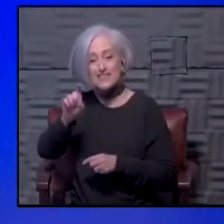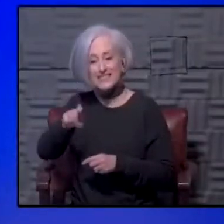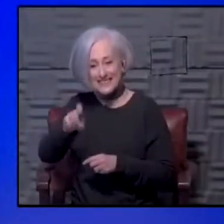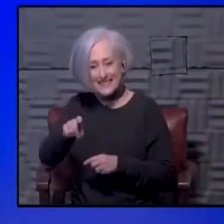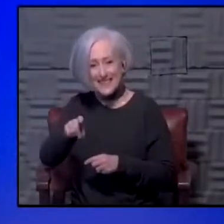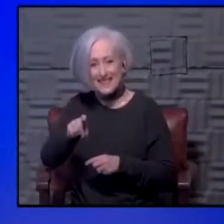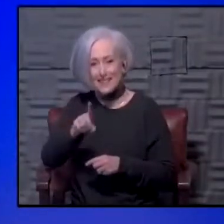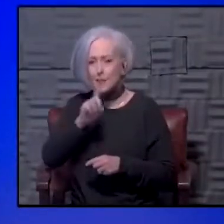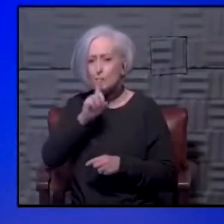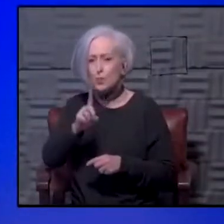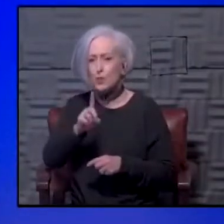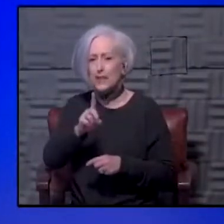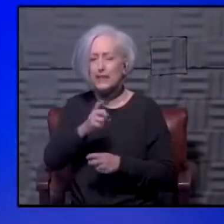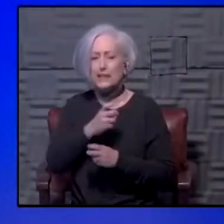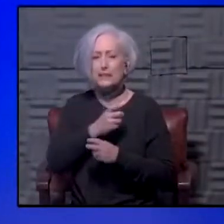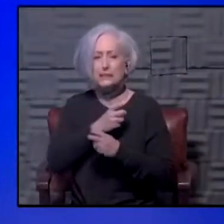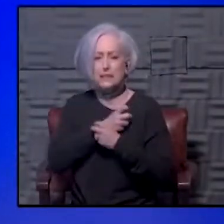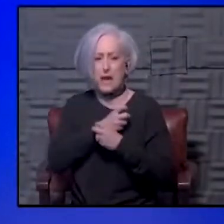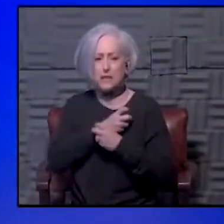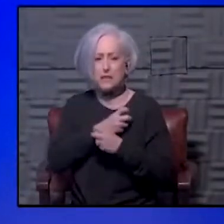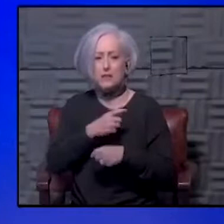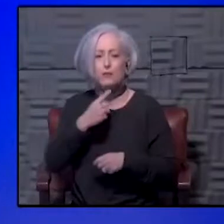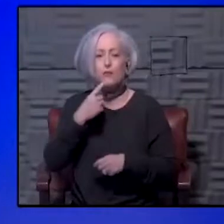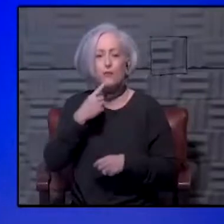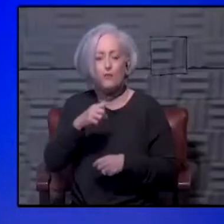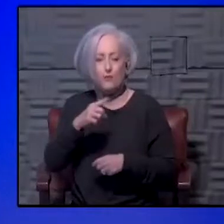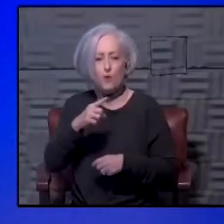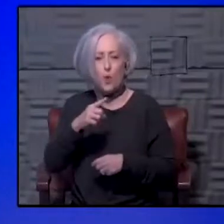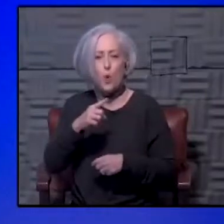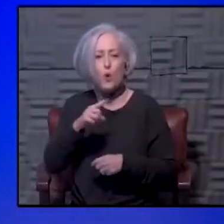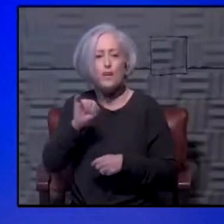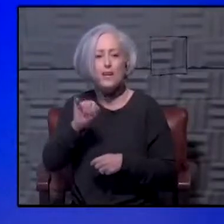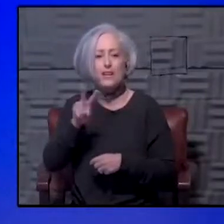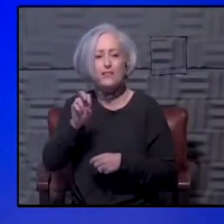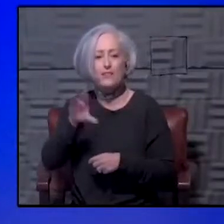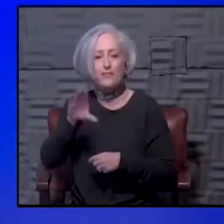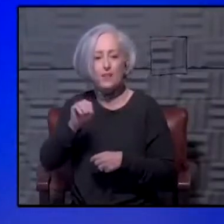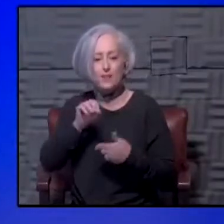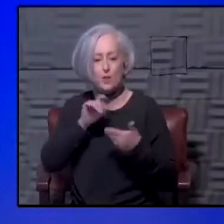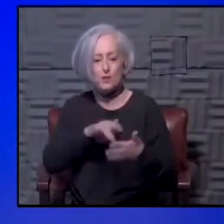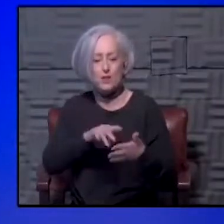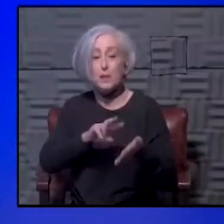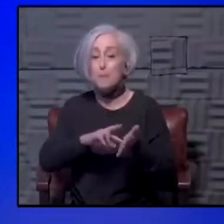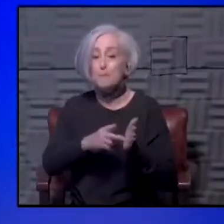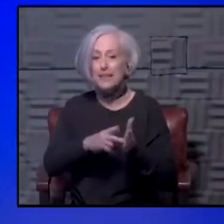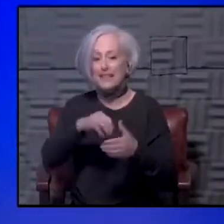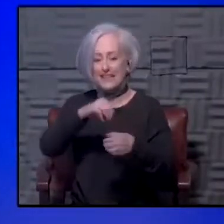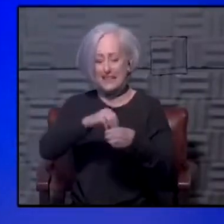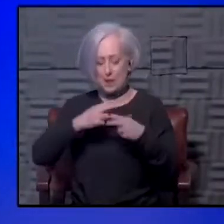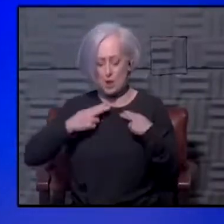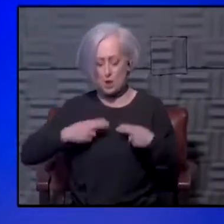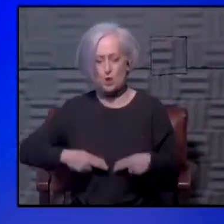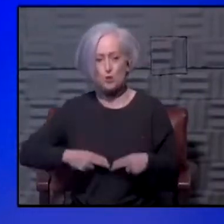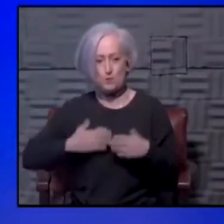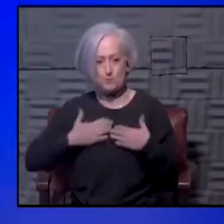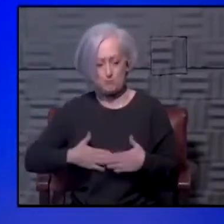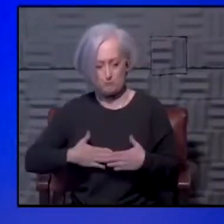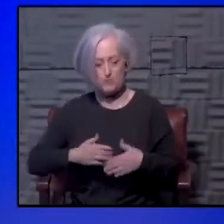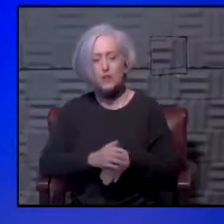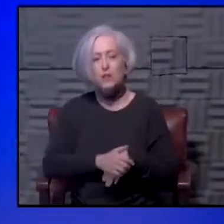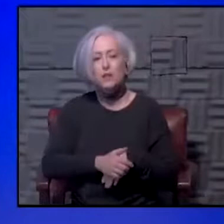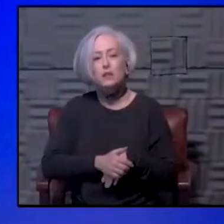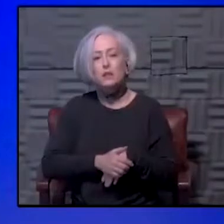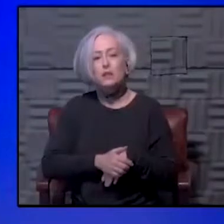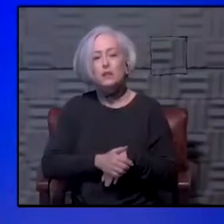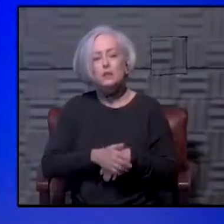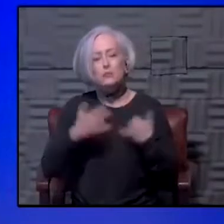fairly toxic to, in vivo studies, meaning in actual humans. So, there are still experiments and